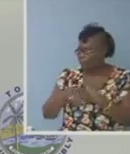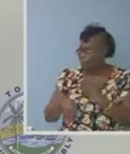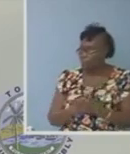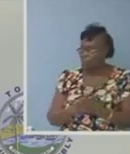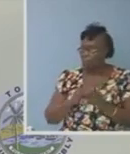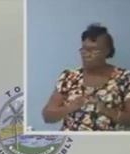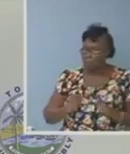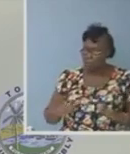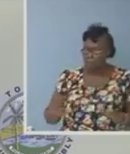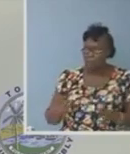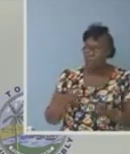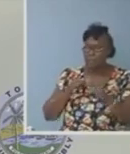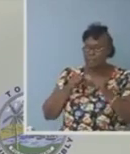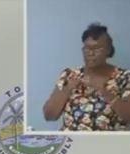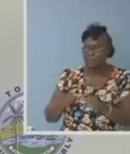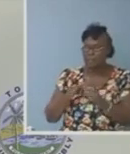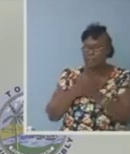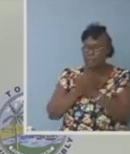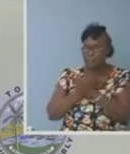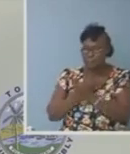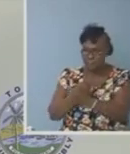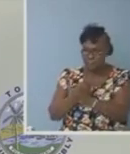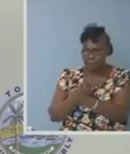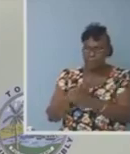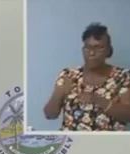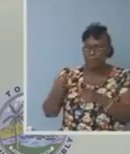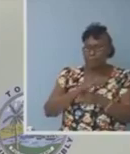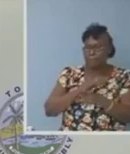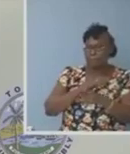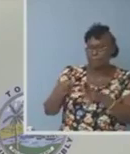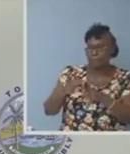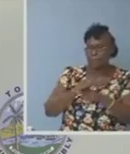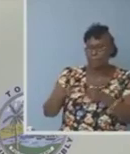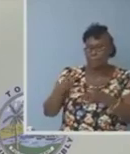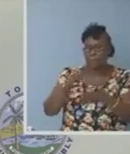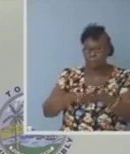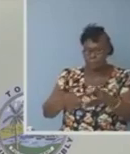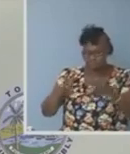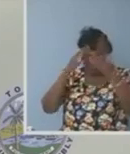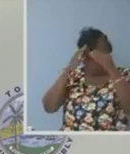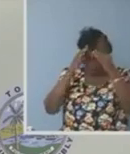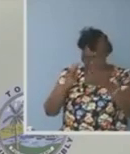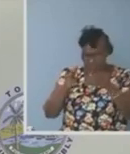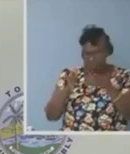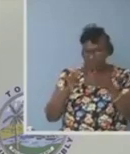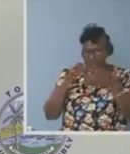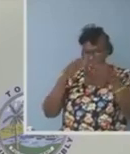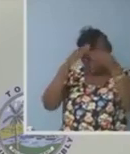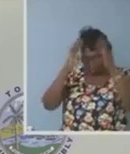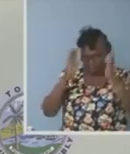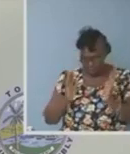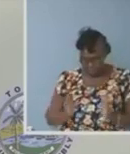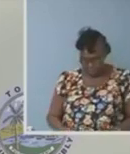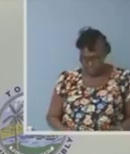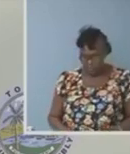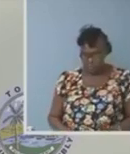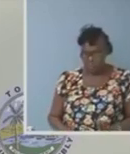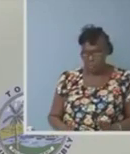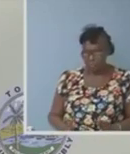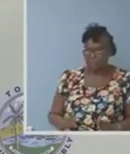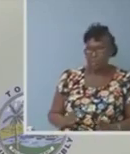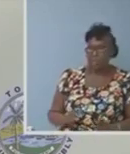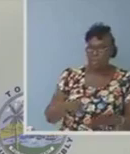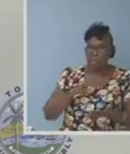say remain safe, practice what you have been taught by your teachers, and especially